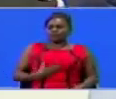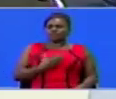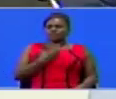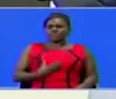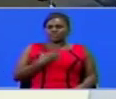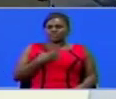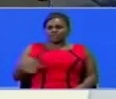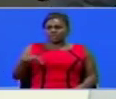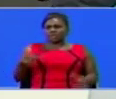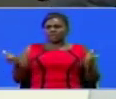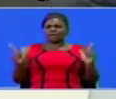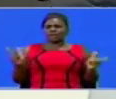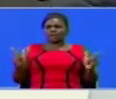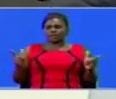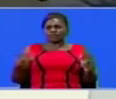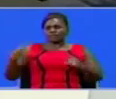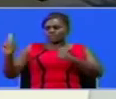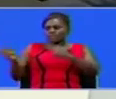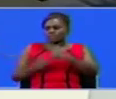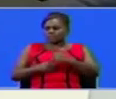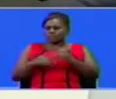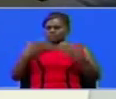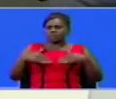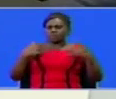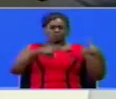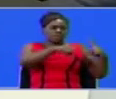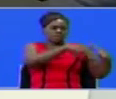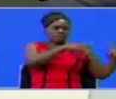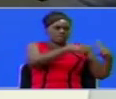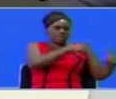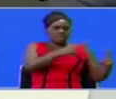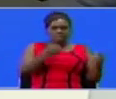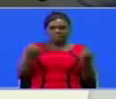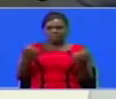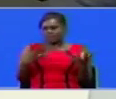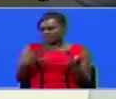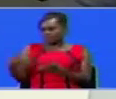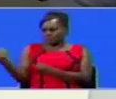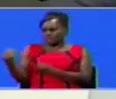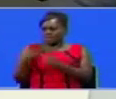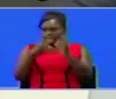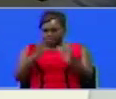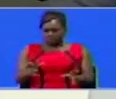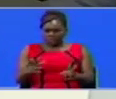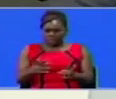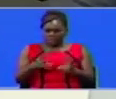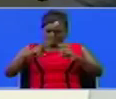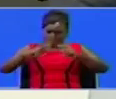of Laikipia County. So far, 6 people have been killed and several maimed. KTN News senior